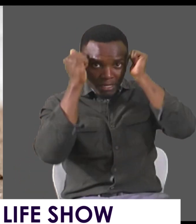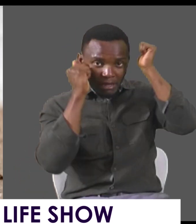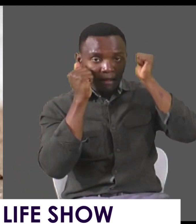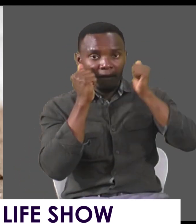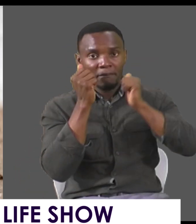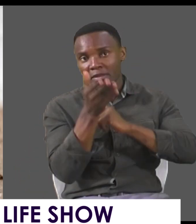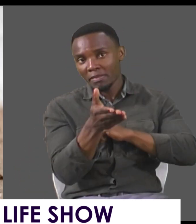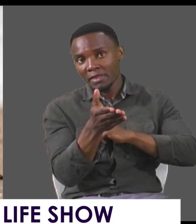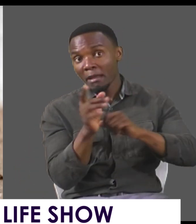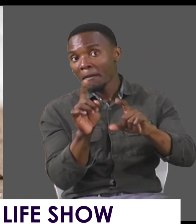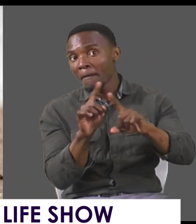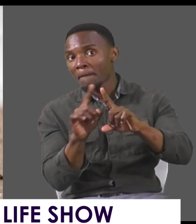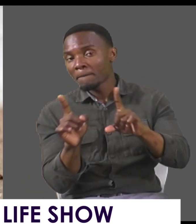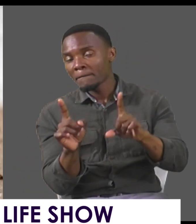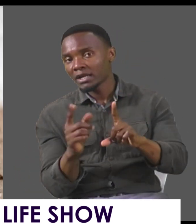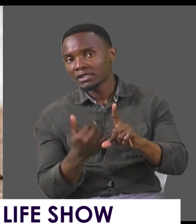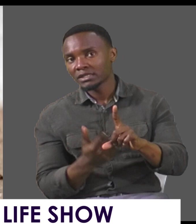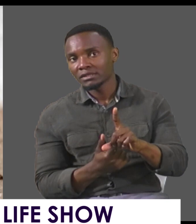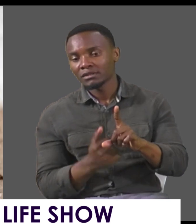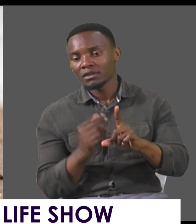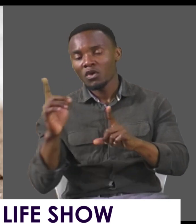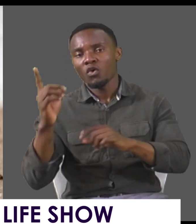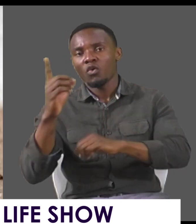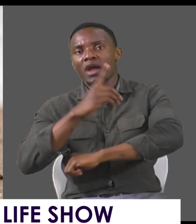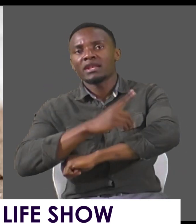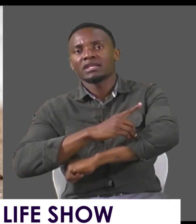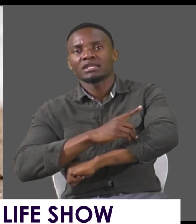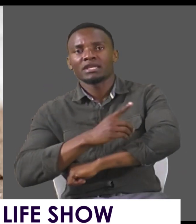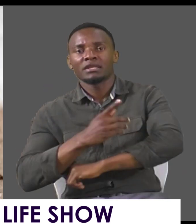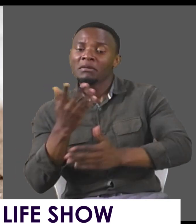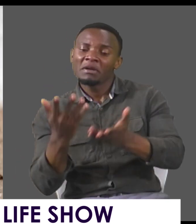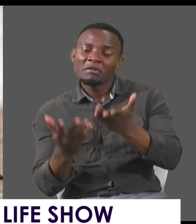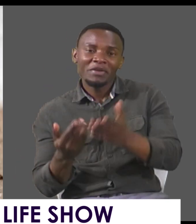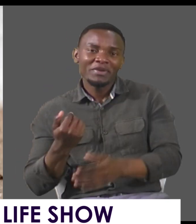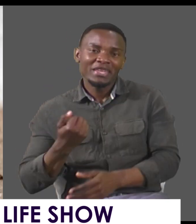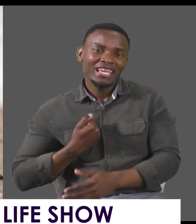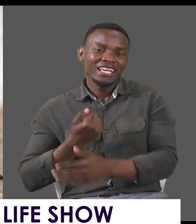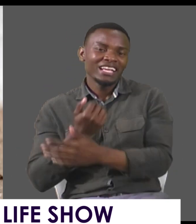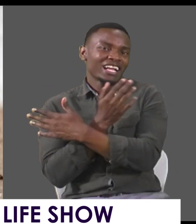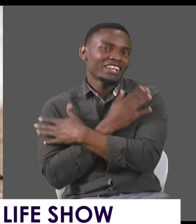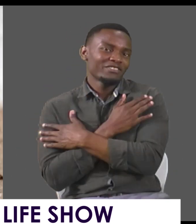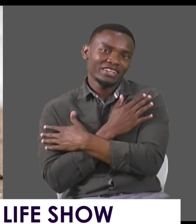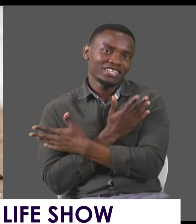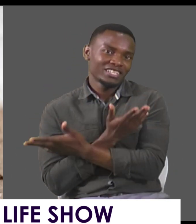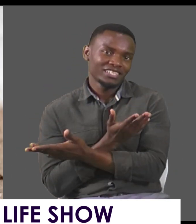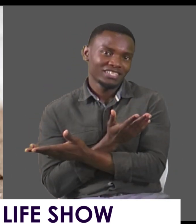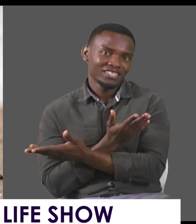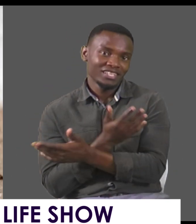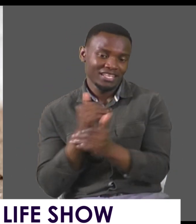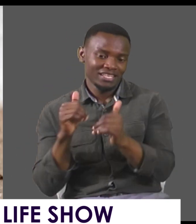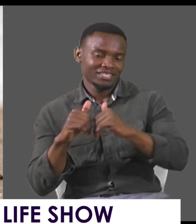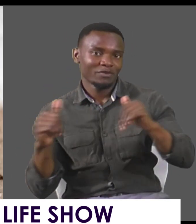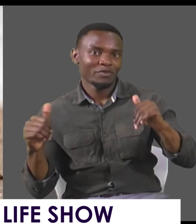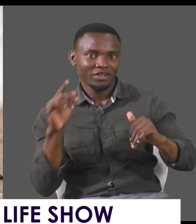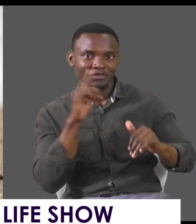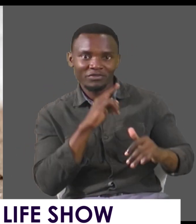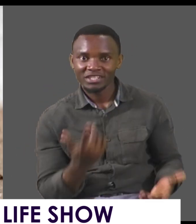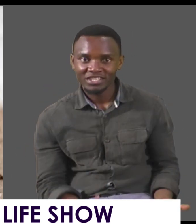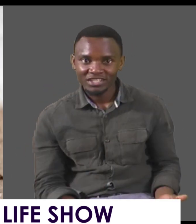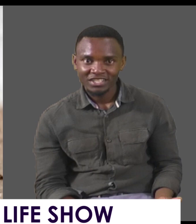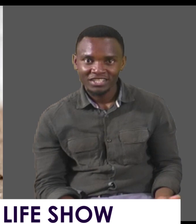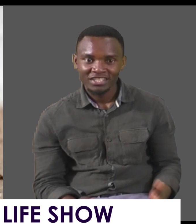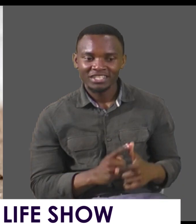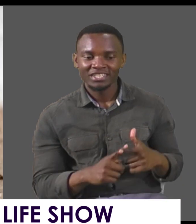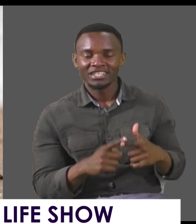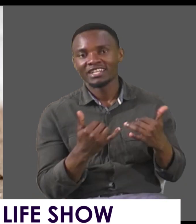military. But one day your girlfriend leaves you,